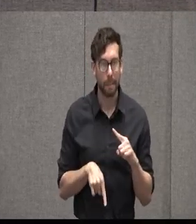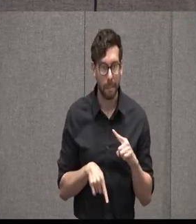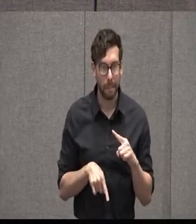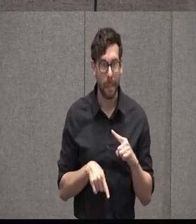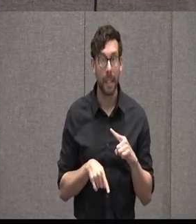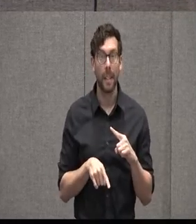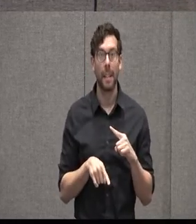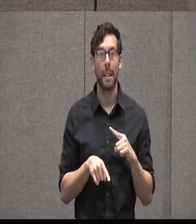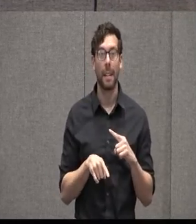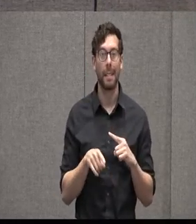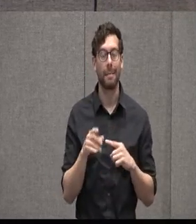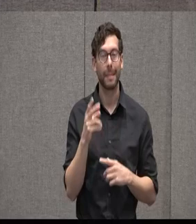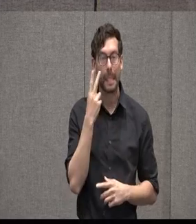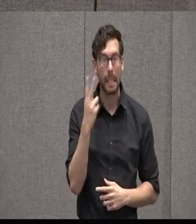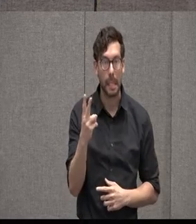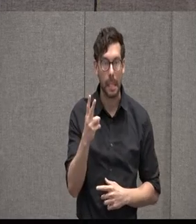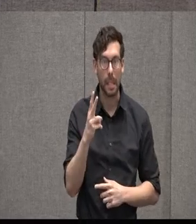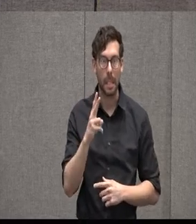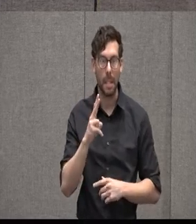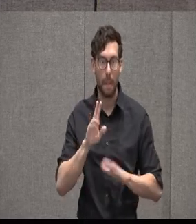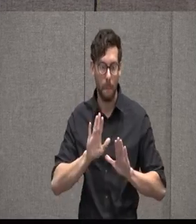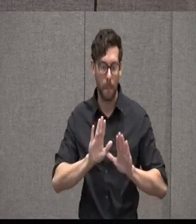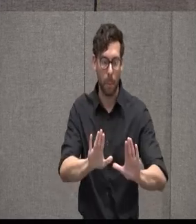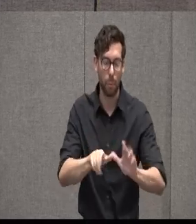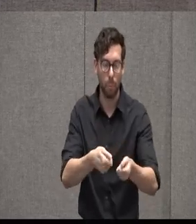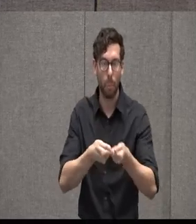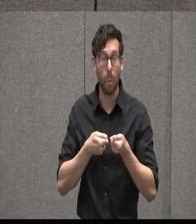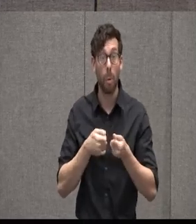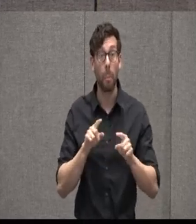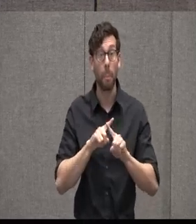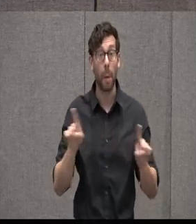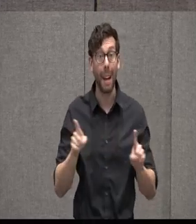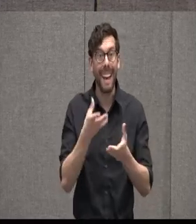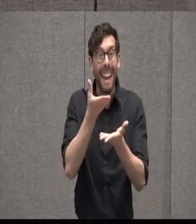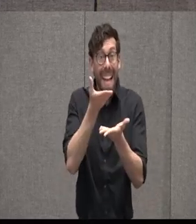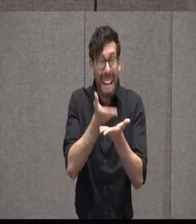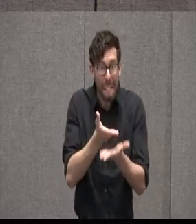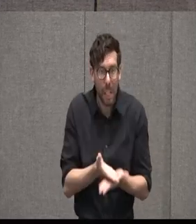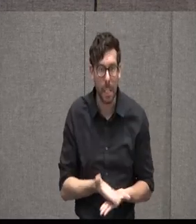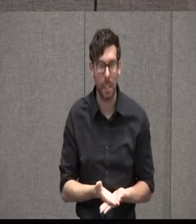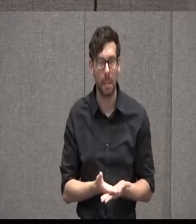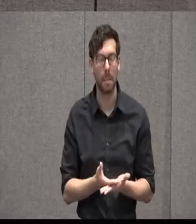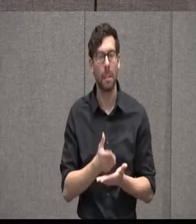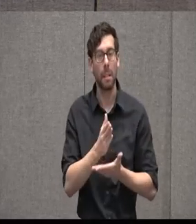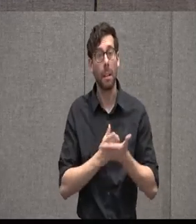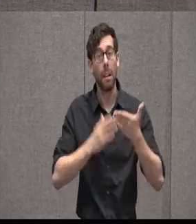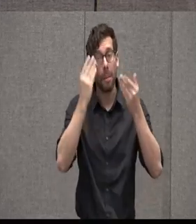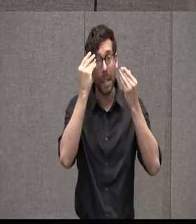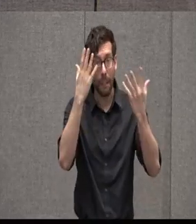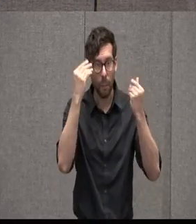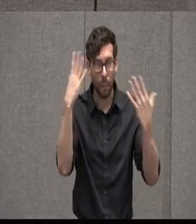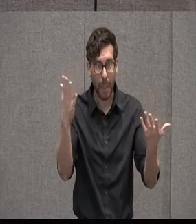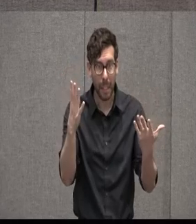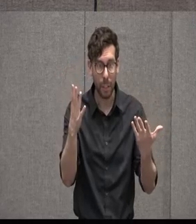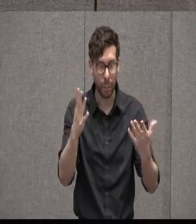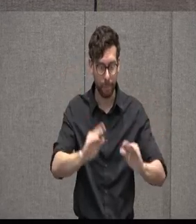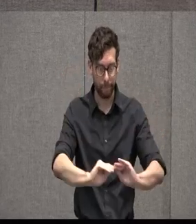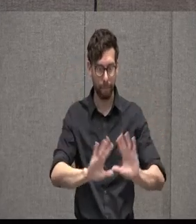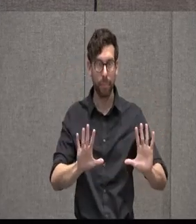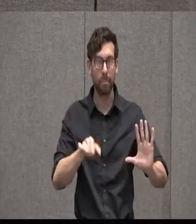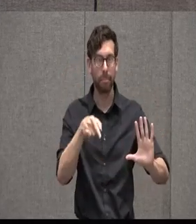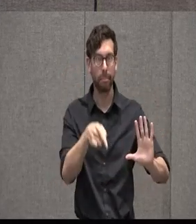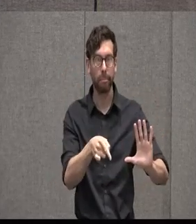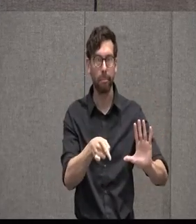a pull, but there's evidence, there's information we can collect that something's happening here, that there is a